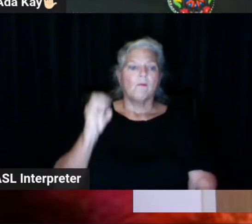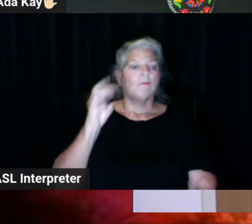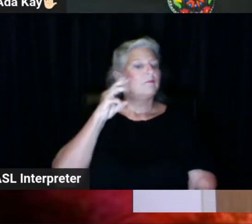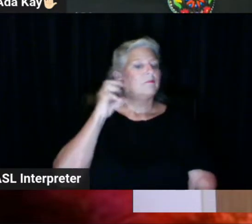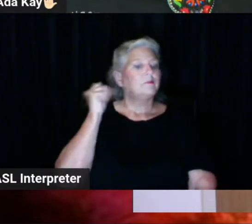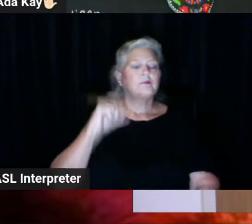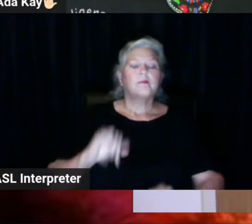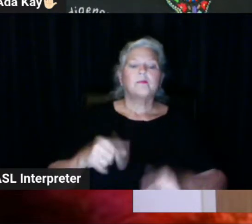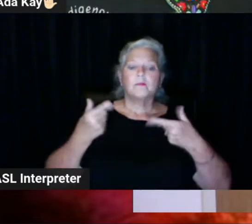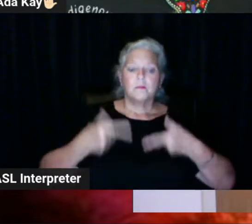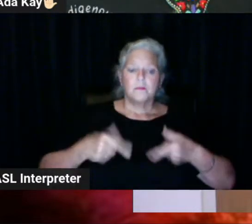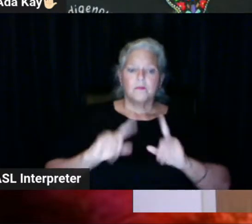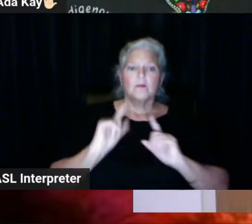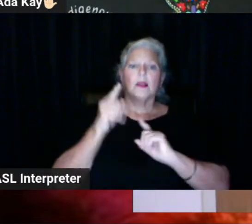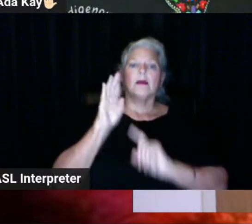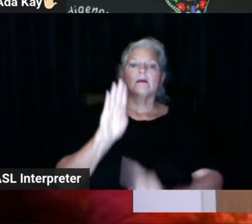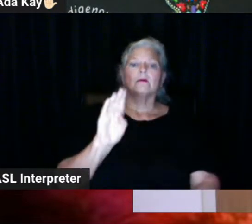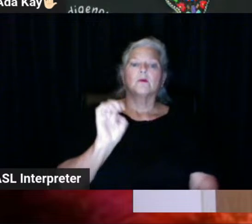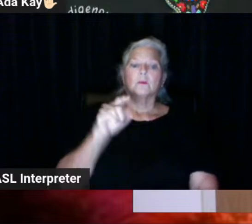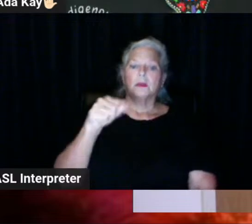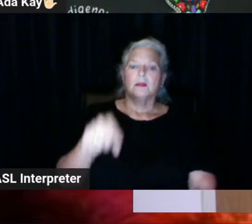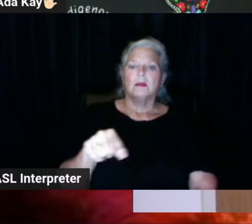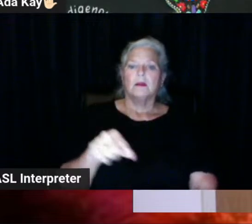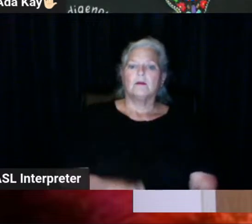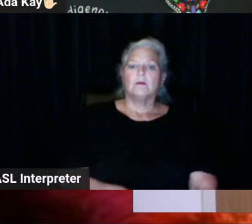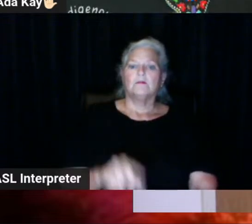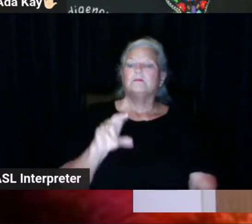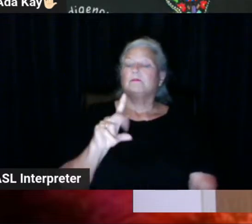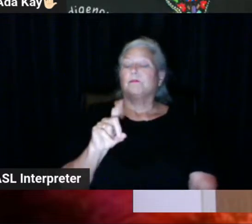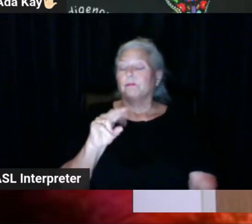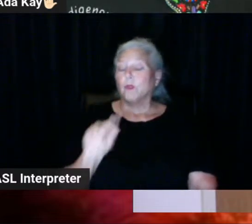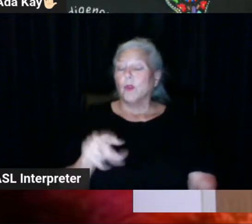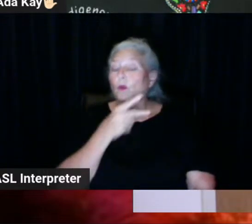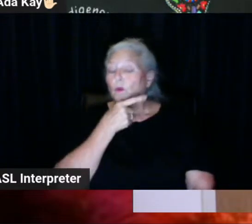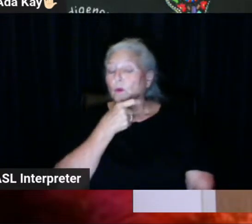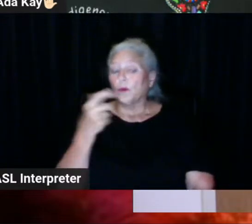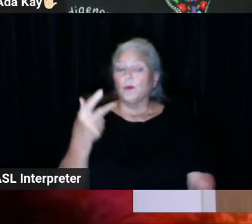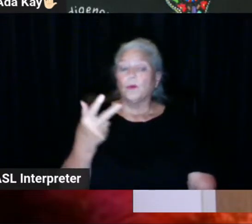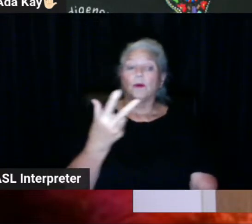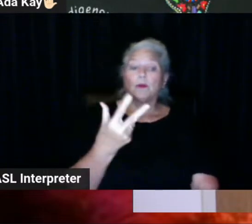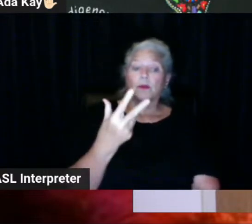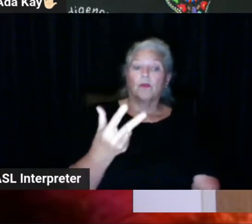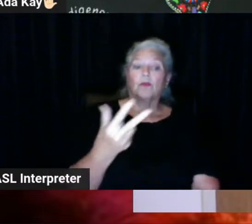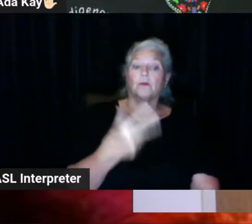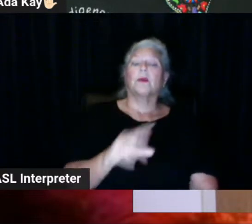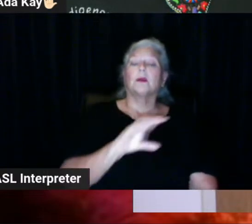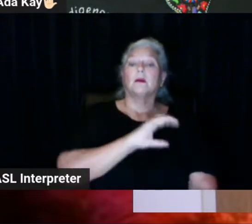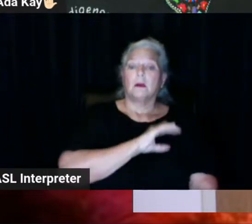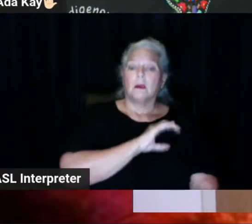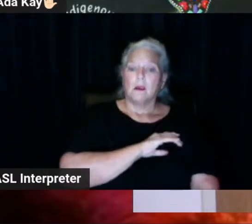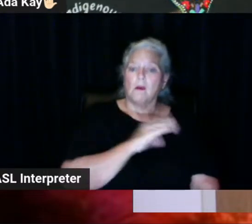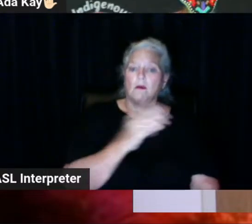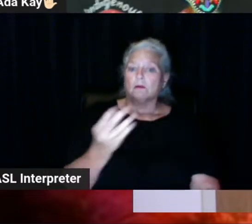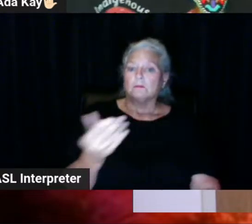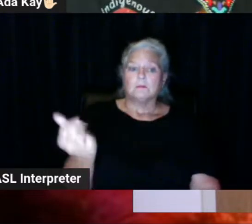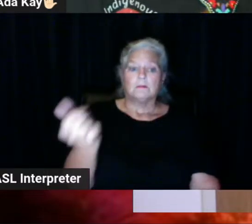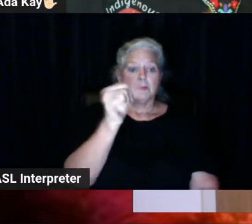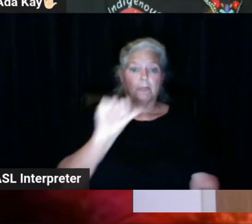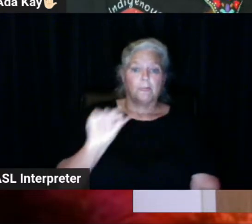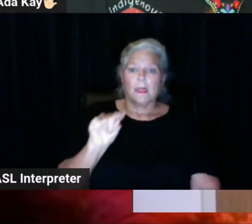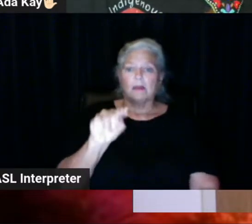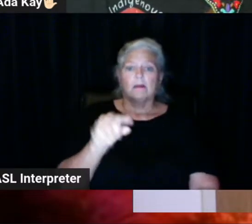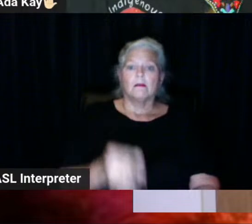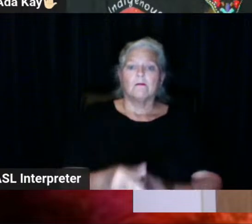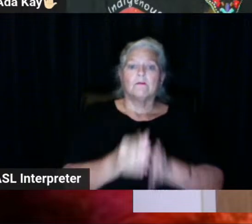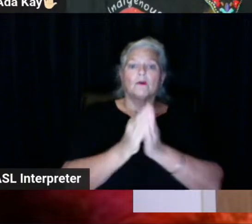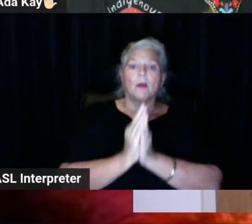identified at 34 Fairview? Did any of you ask her how an inverted videotape was turned in as evidence? Did any of you ask